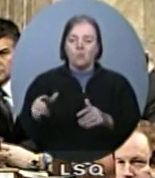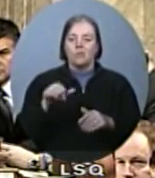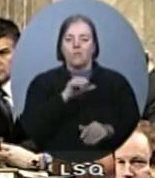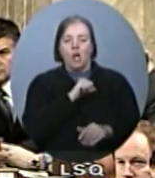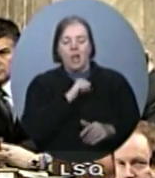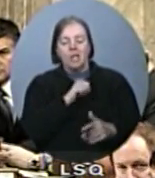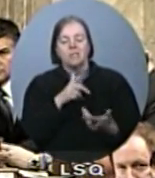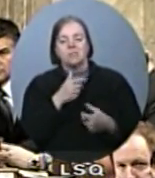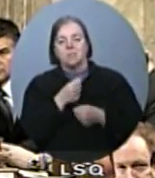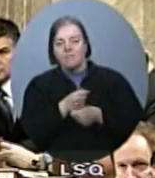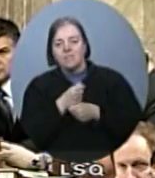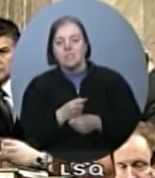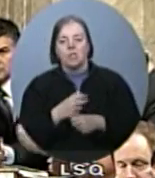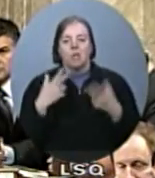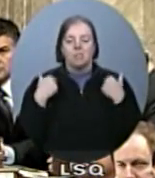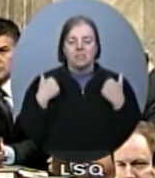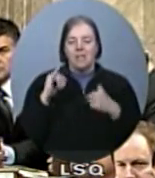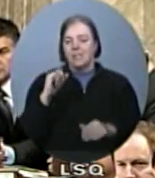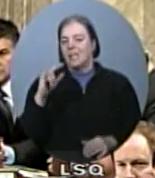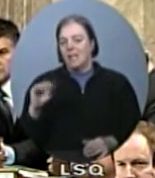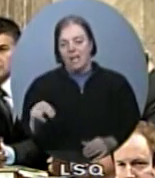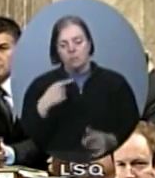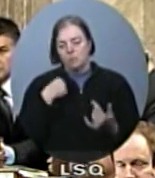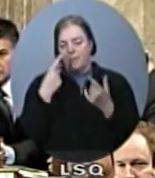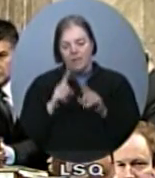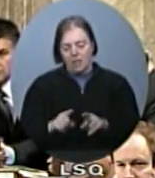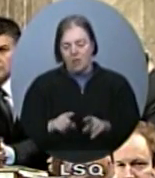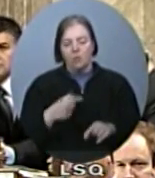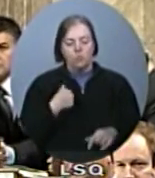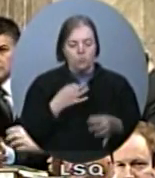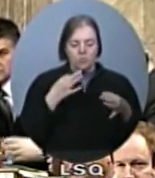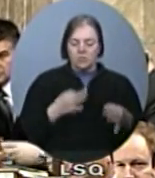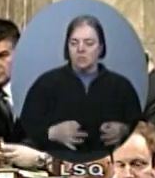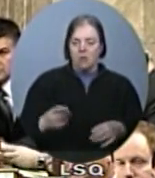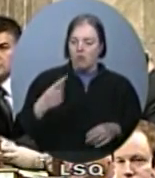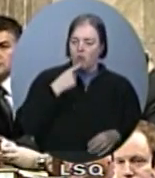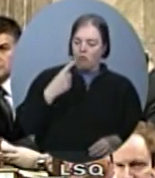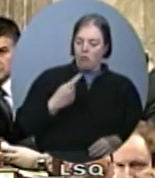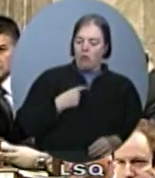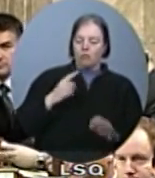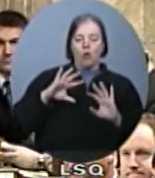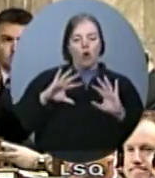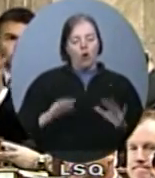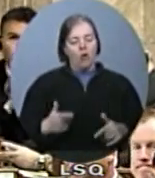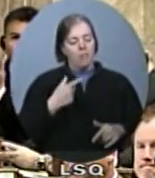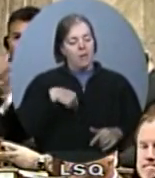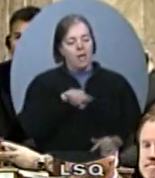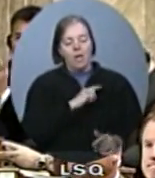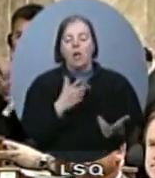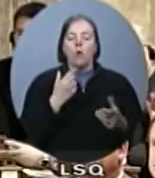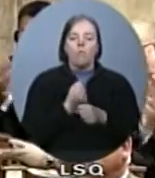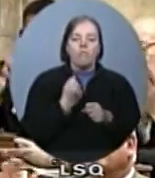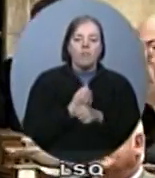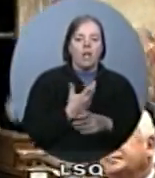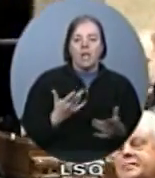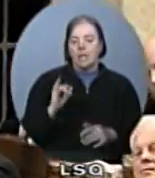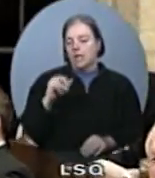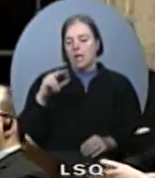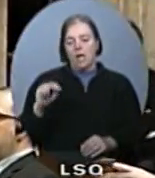and a clear decision that the Iranian embassy will not dictate to any Canadian anywhere in this country what film we will or will not see.